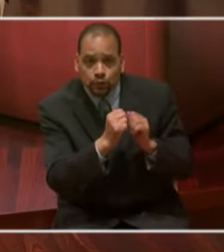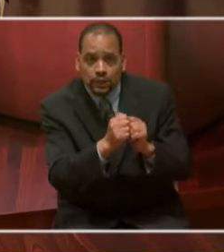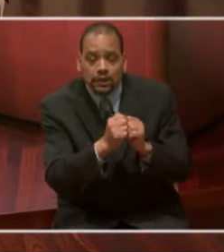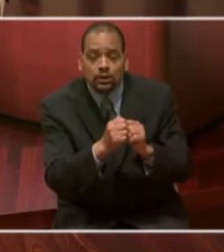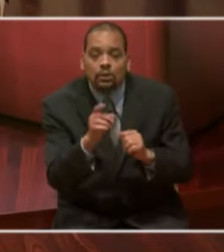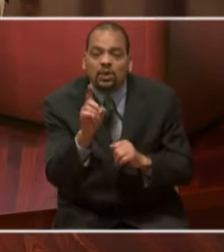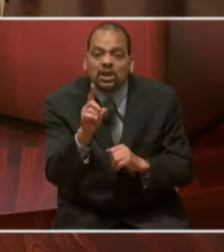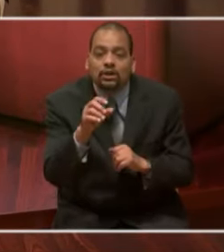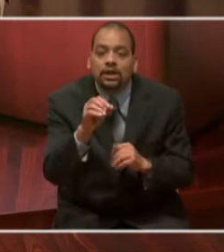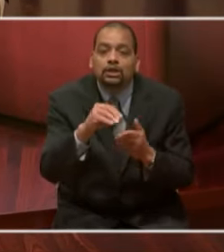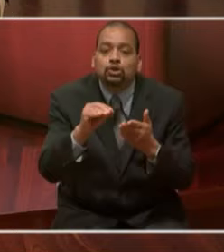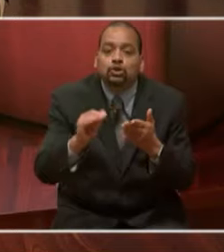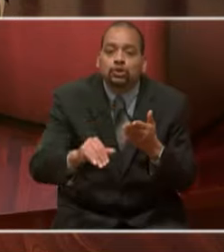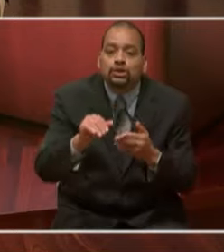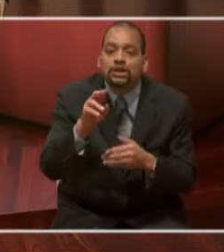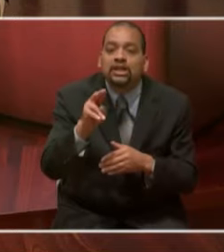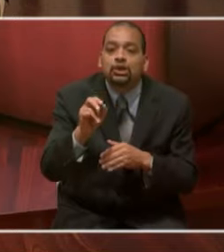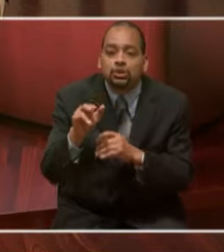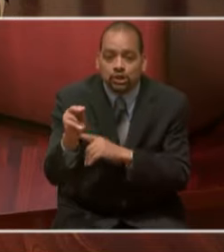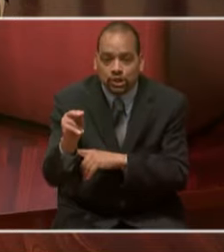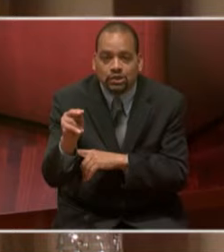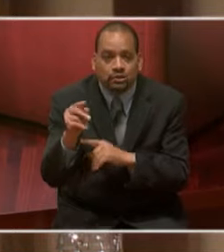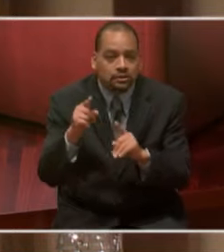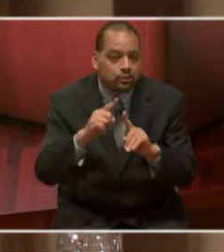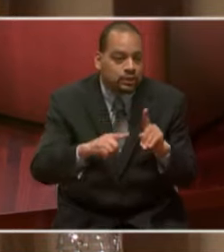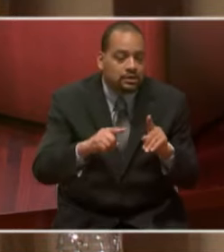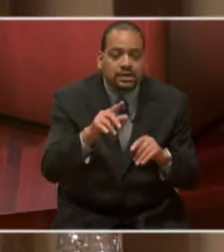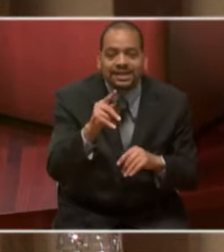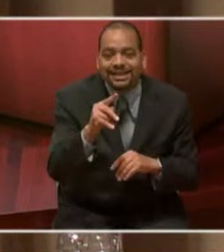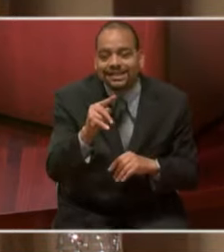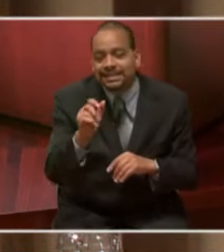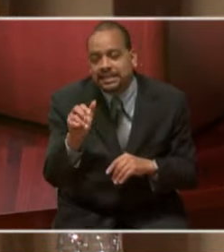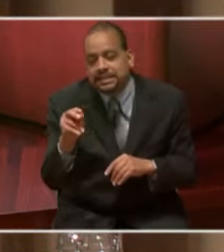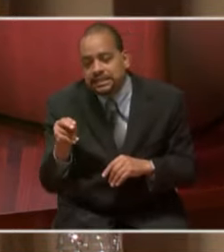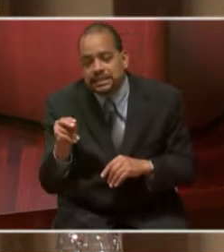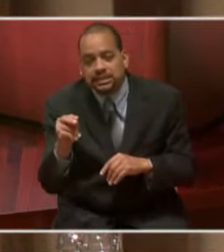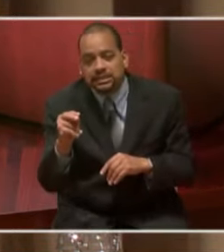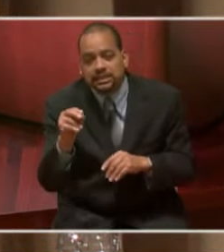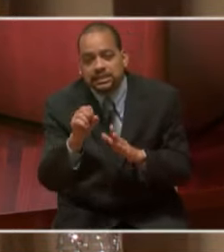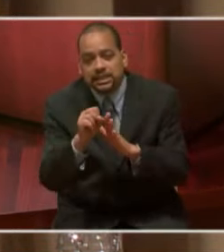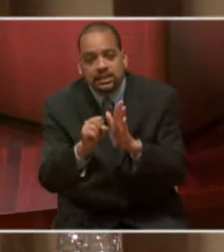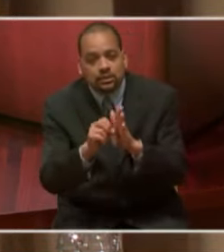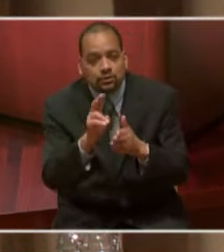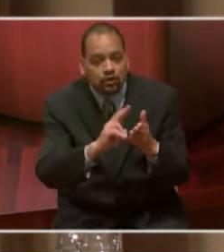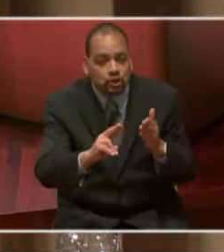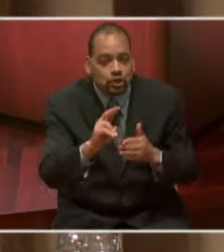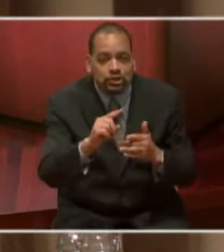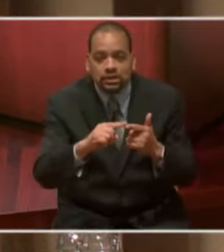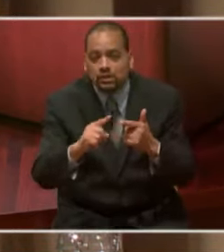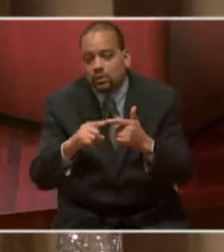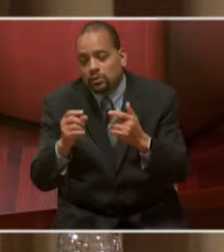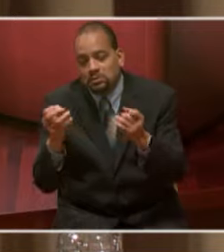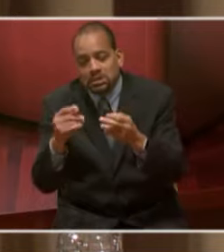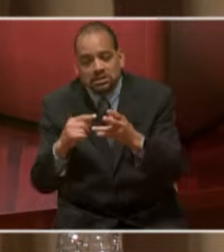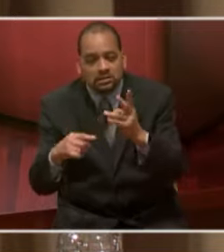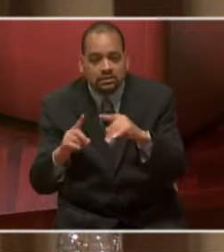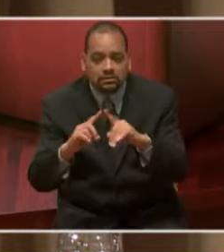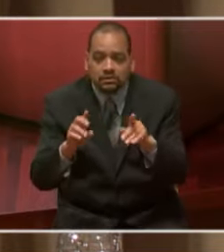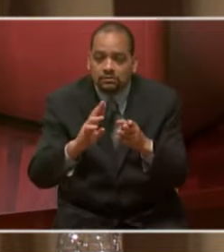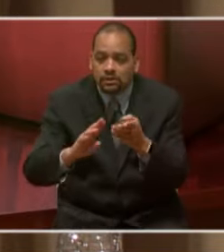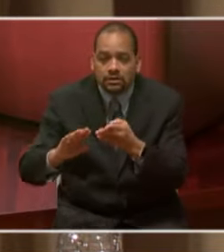to come back to Nashville or did we wanted to go back to Birmingham. And she said to us, 11 other